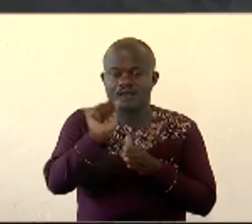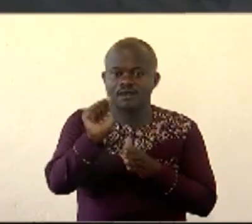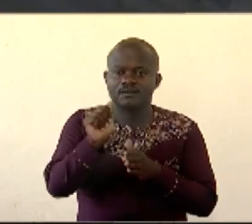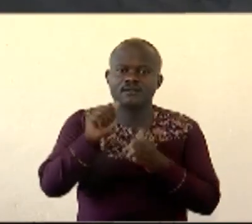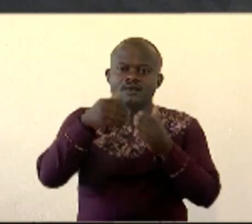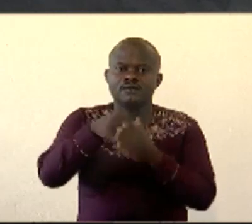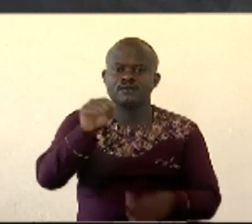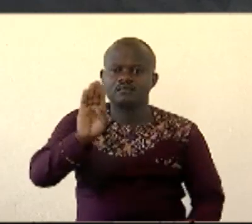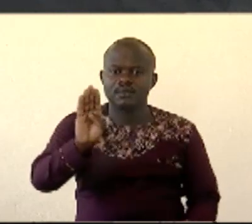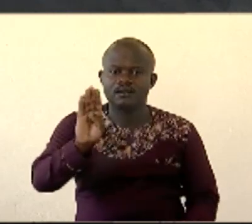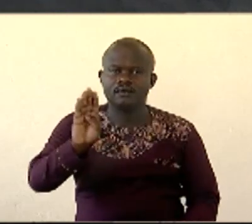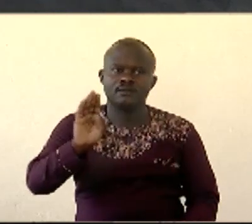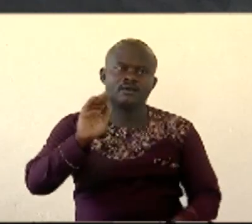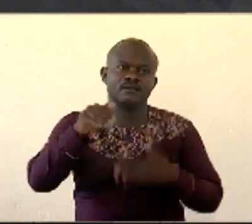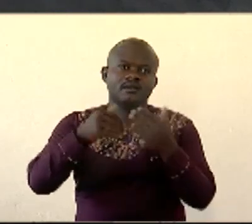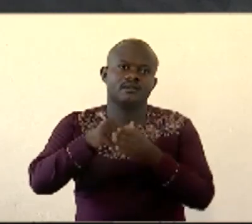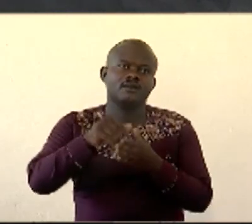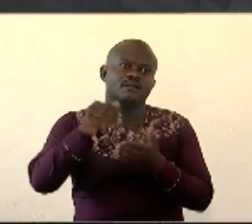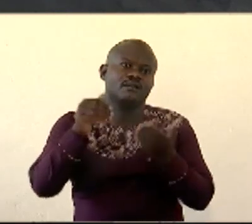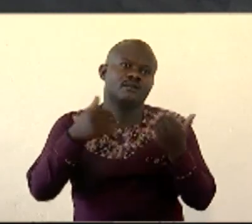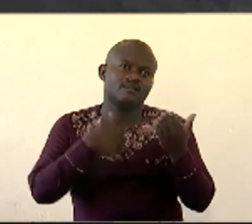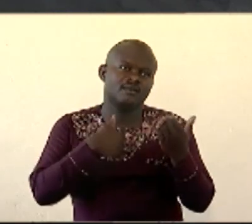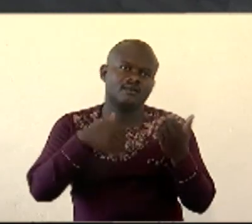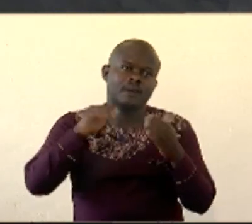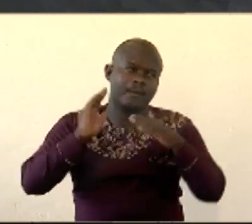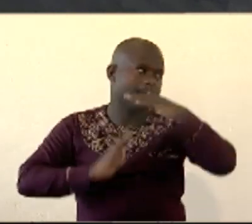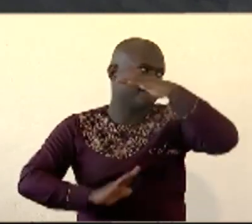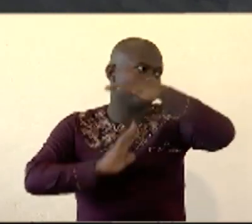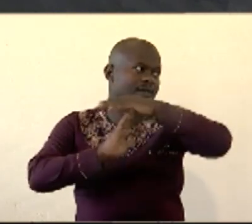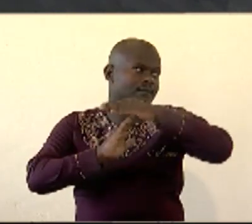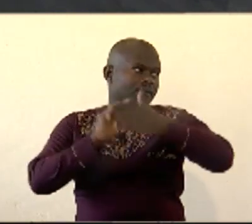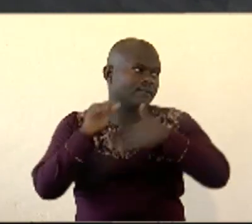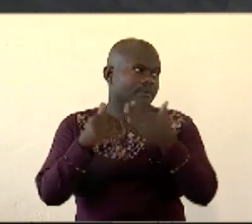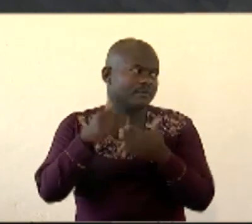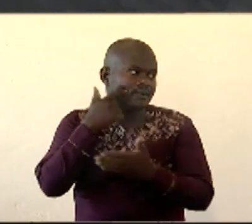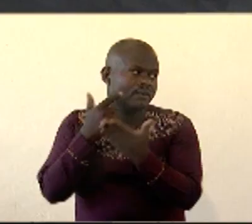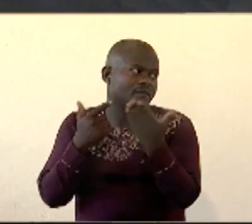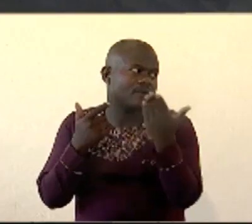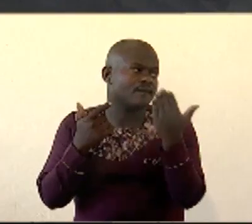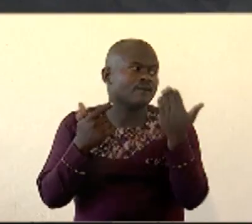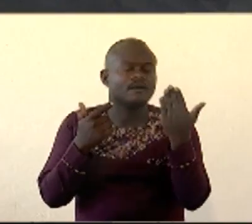to be B. And here on B, I can talk about which is optimum temperature. This is optimum